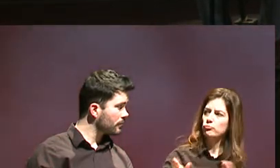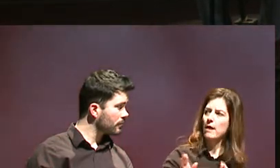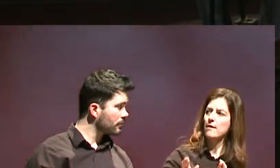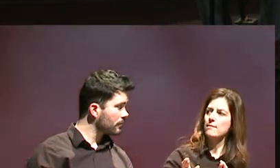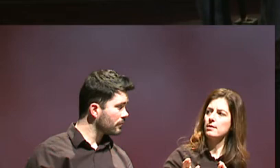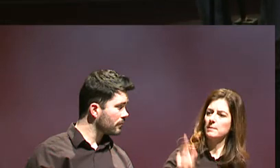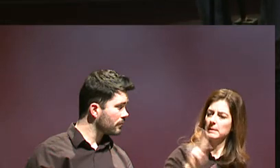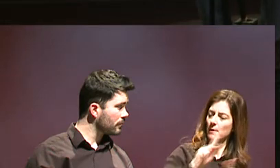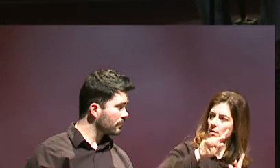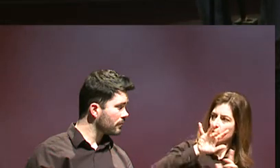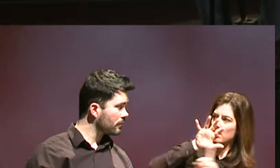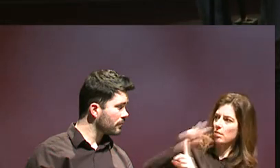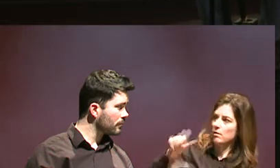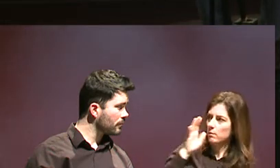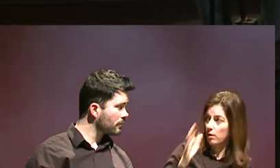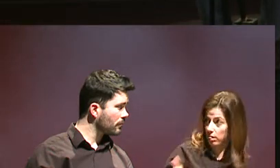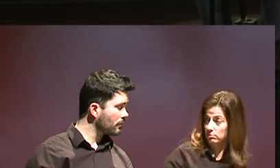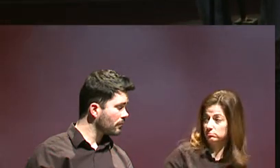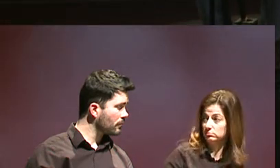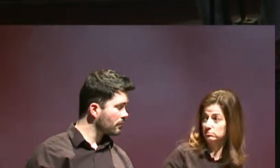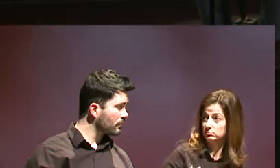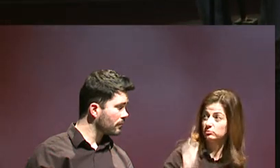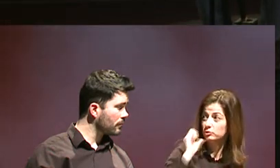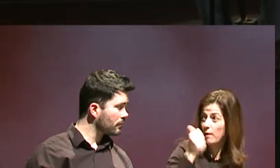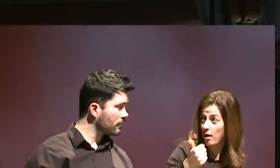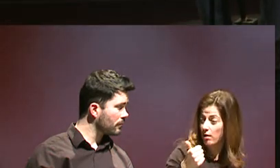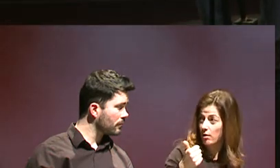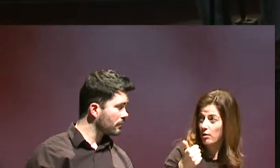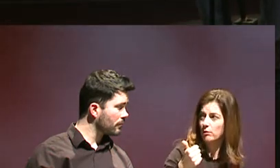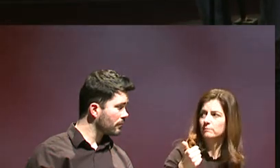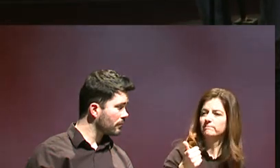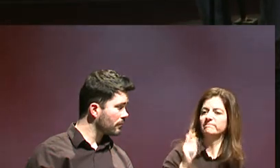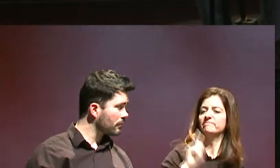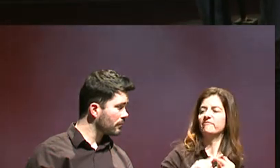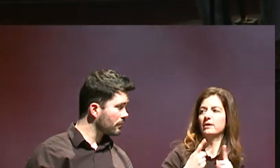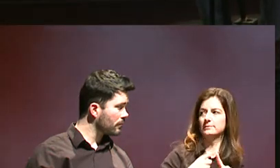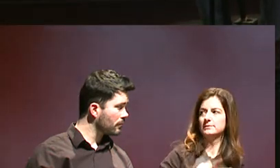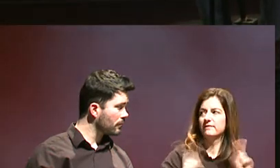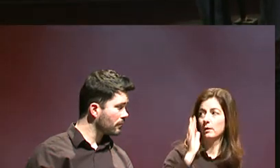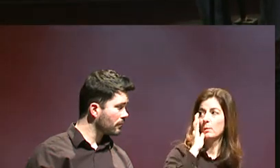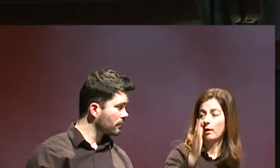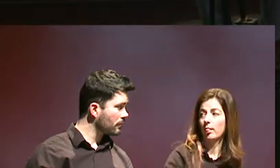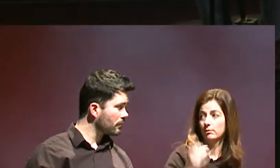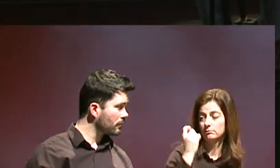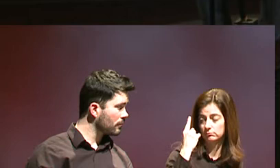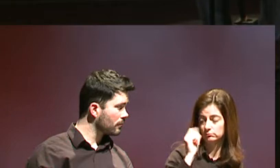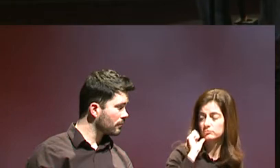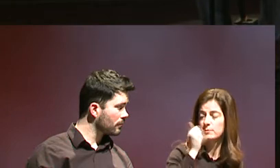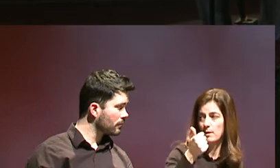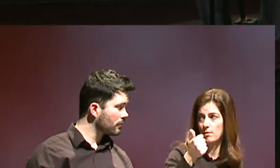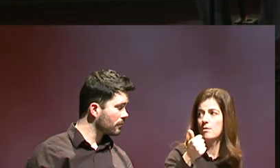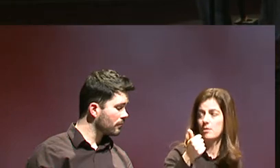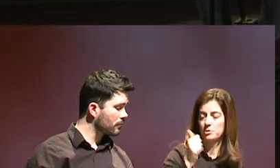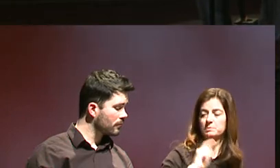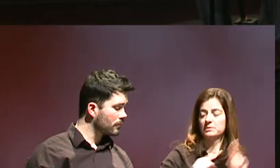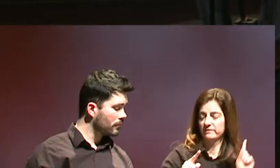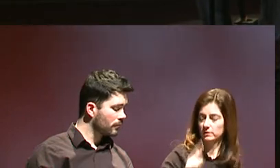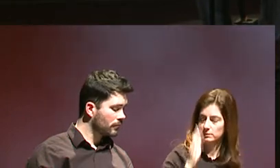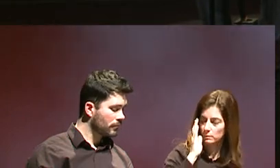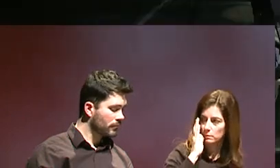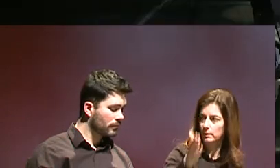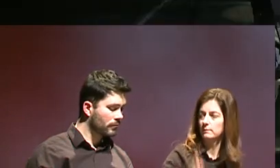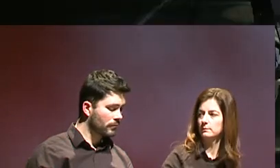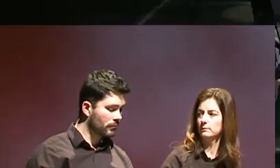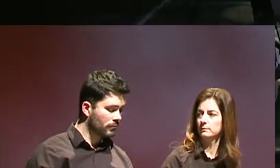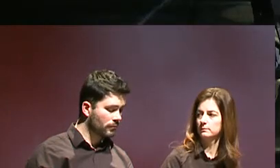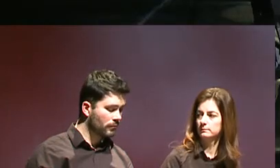school tomorrow, some of your friends won't be your friends anymore. Don't be surprised if things change for you tomorrow. Later that